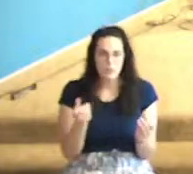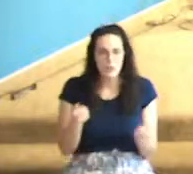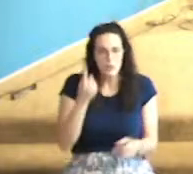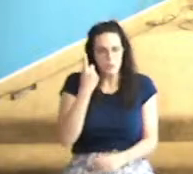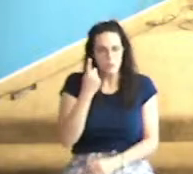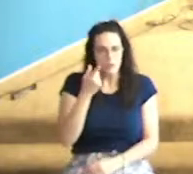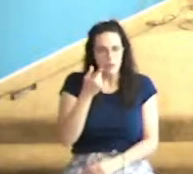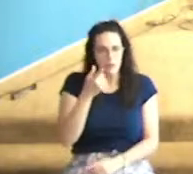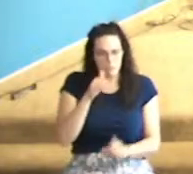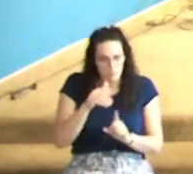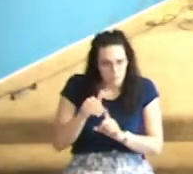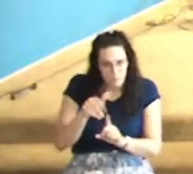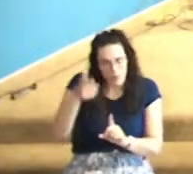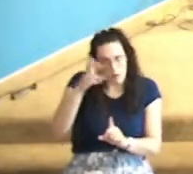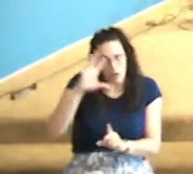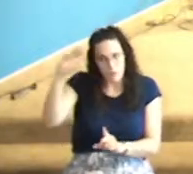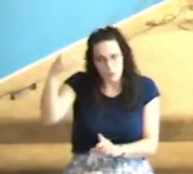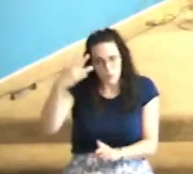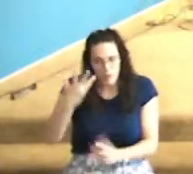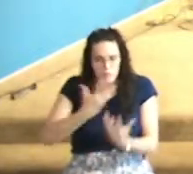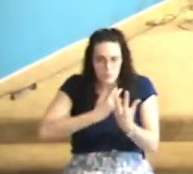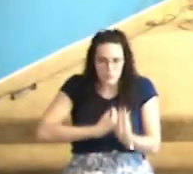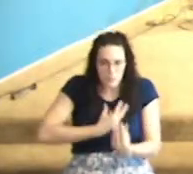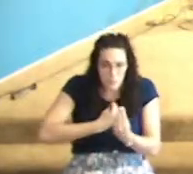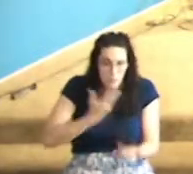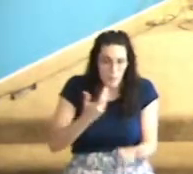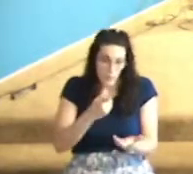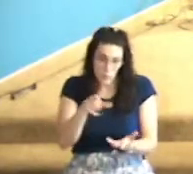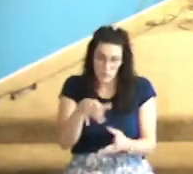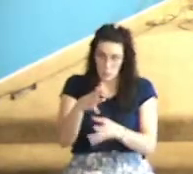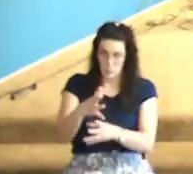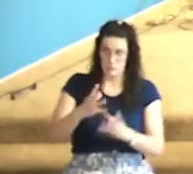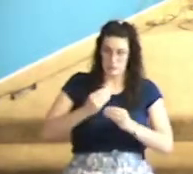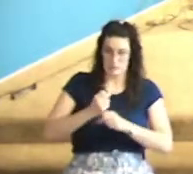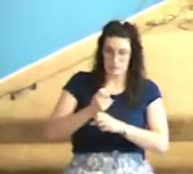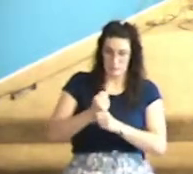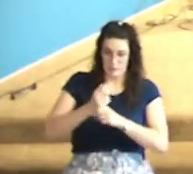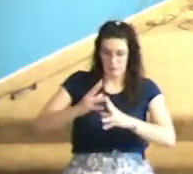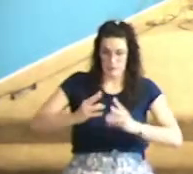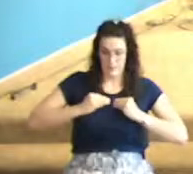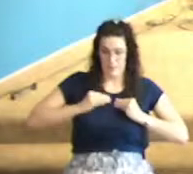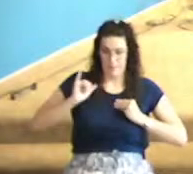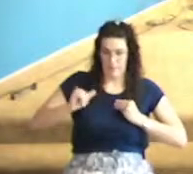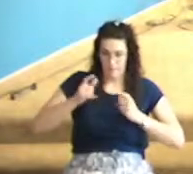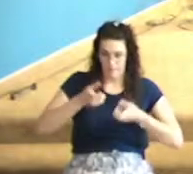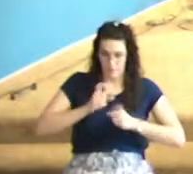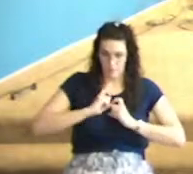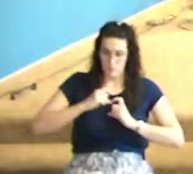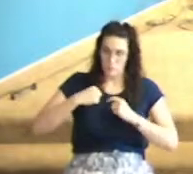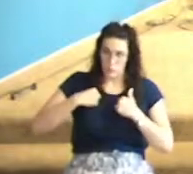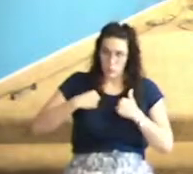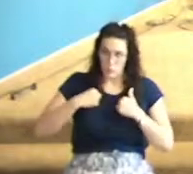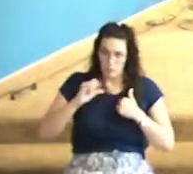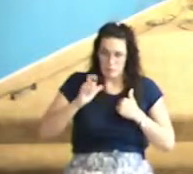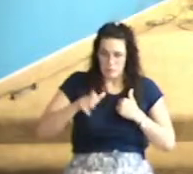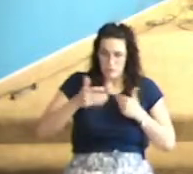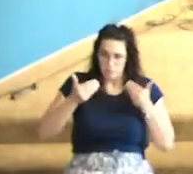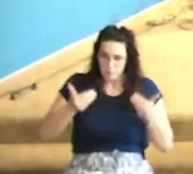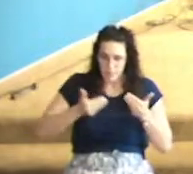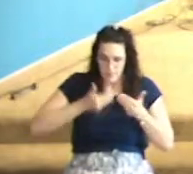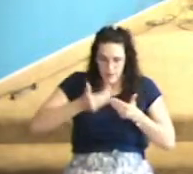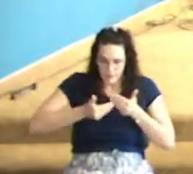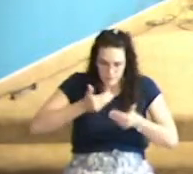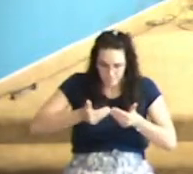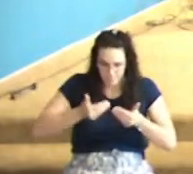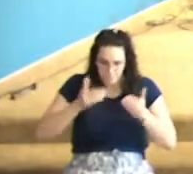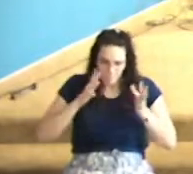be reminded of God's grace and compassion. And maybe you need to receive that gift today and say, okay, I need to take that next step of